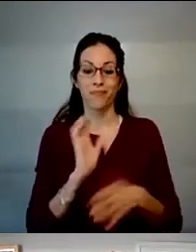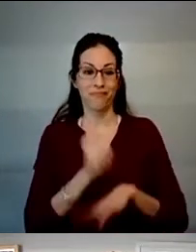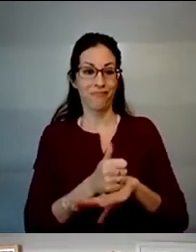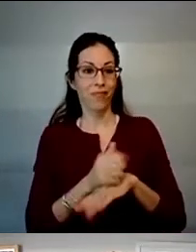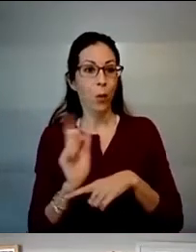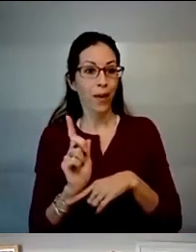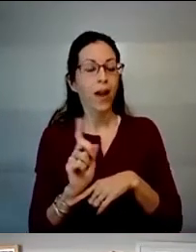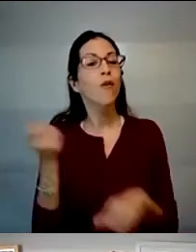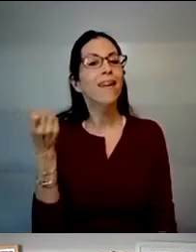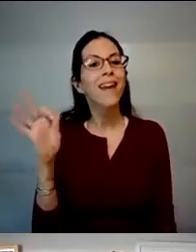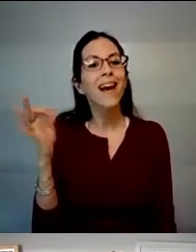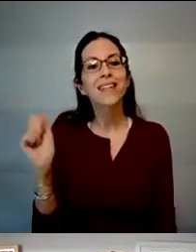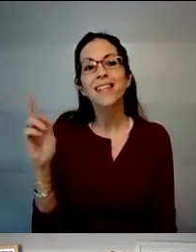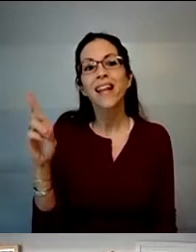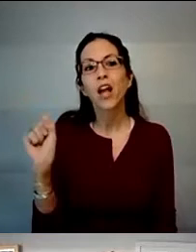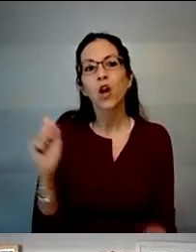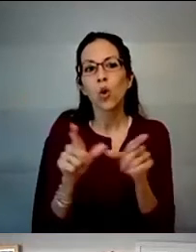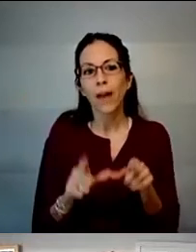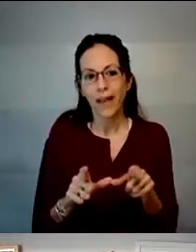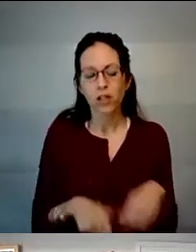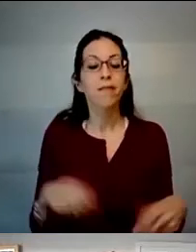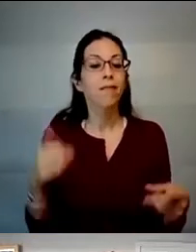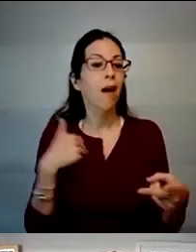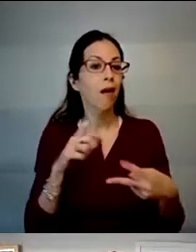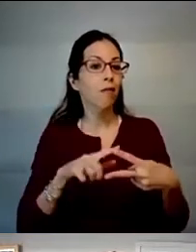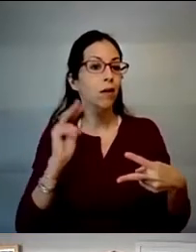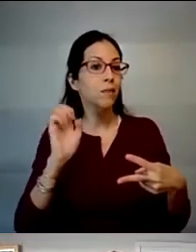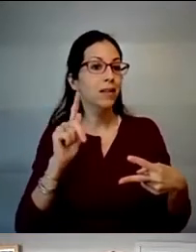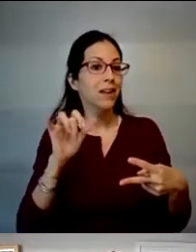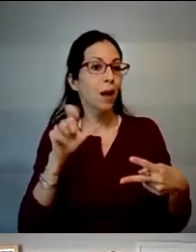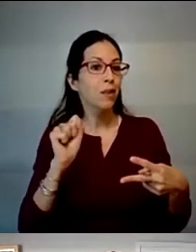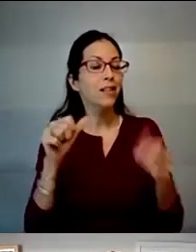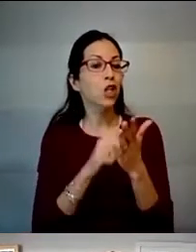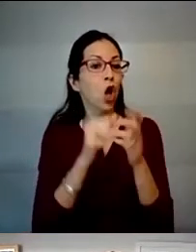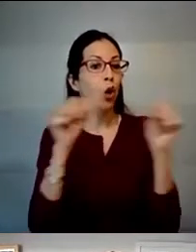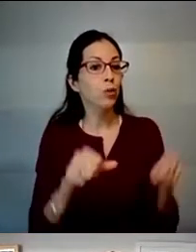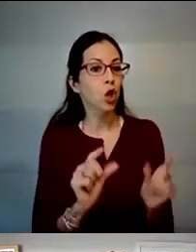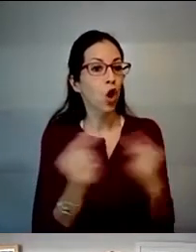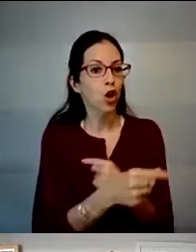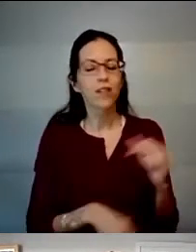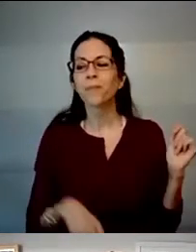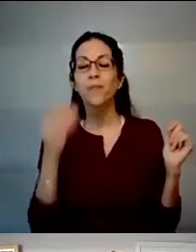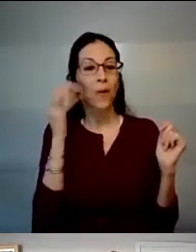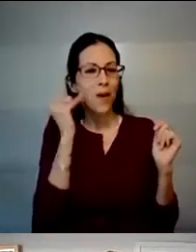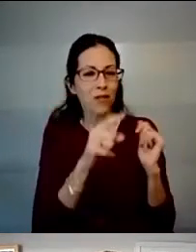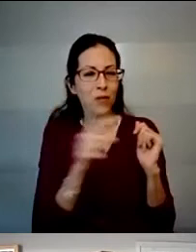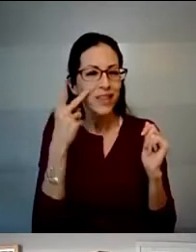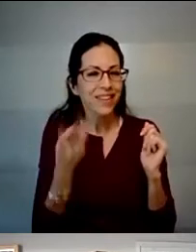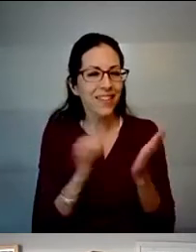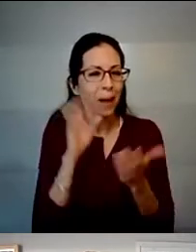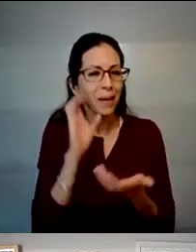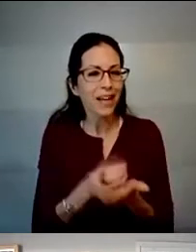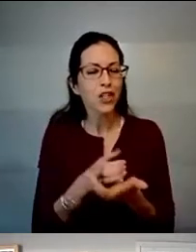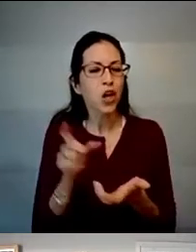is home to both the Minneapolis Sculpture Garden. And if you've ever looked up a photo of